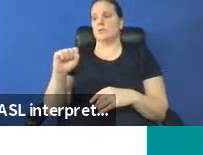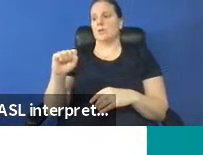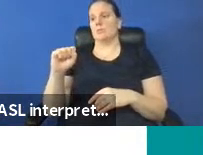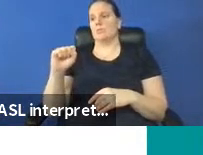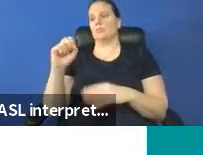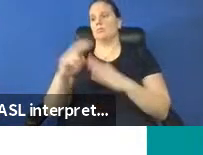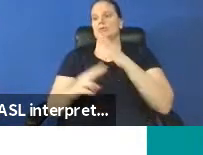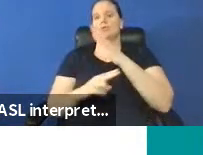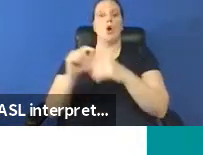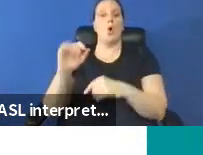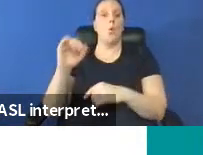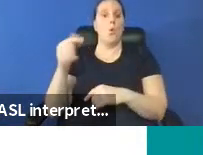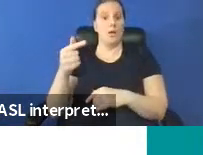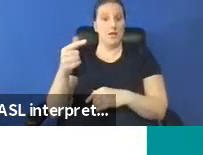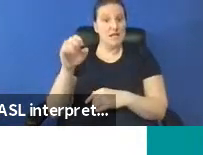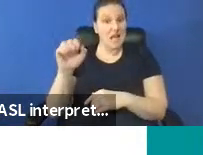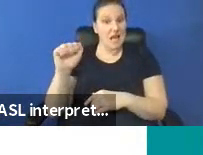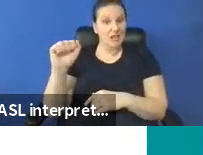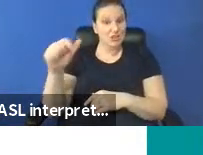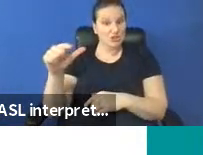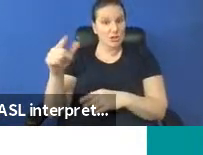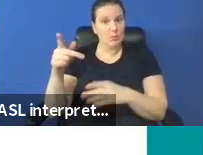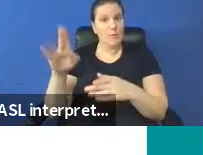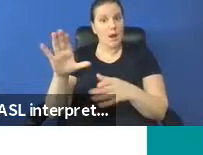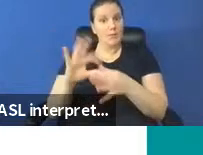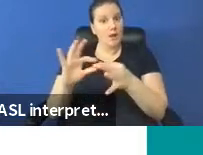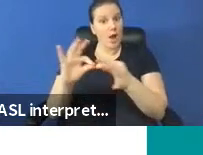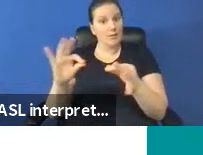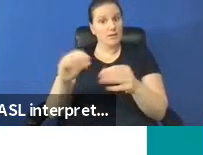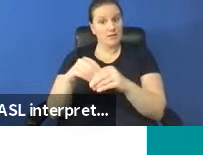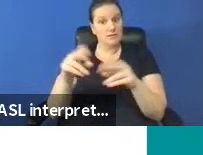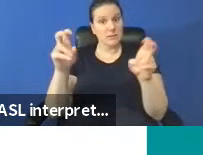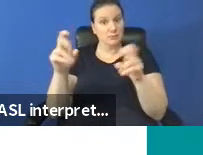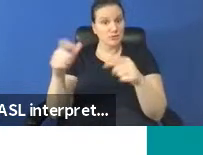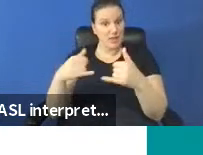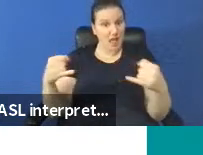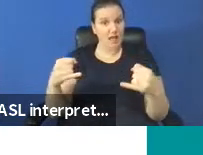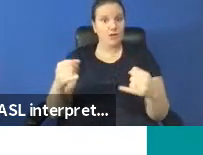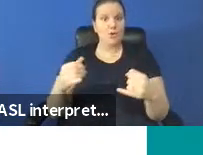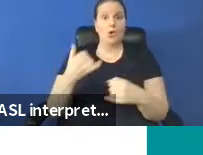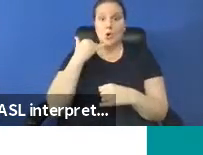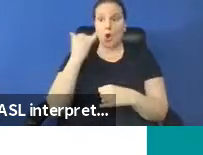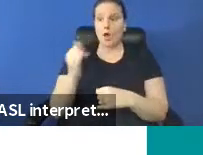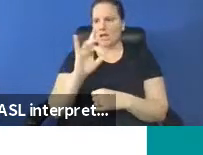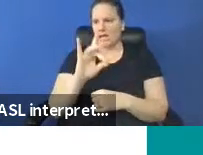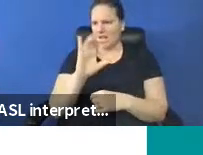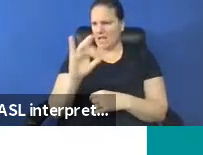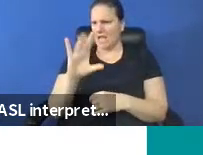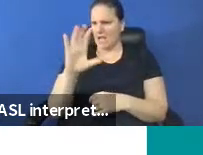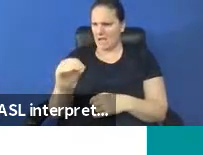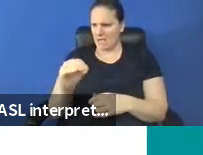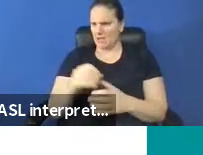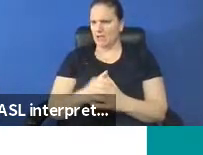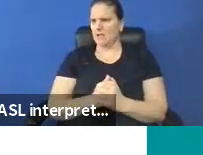info@interstatebridge.org with EAG Public Comment in the subject line. Call